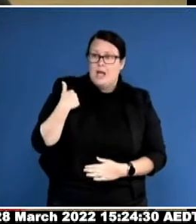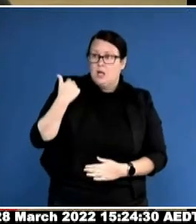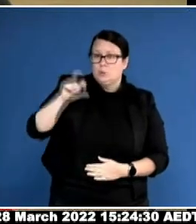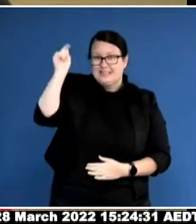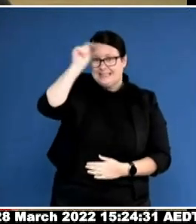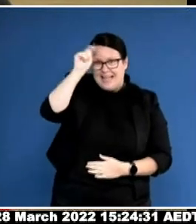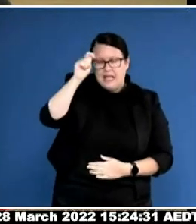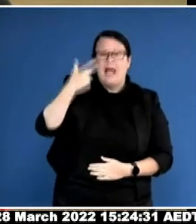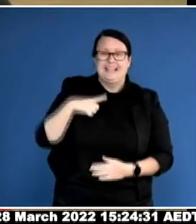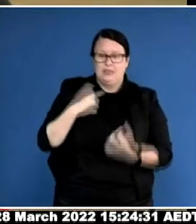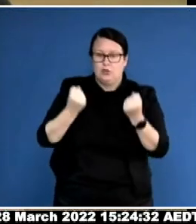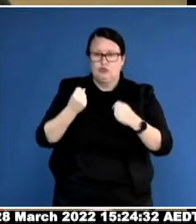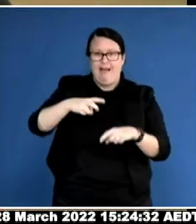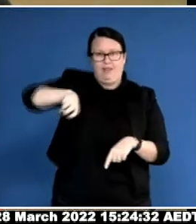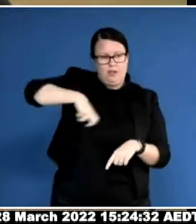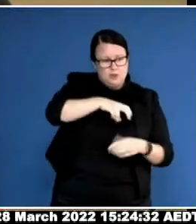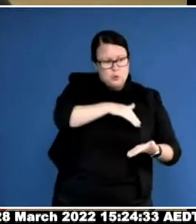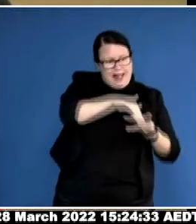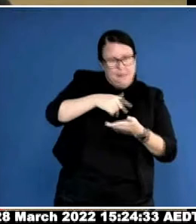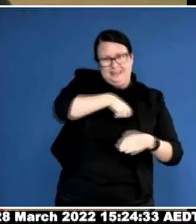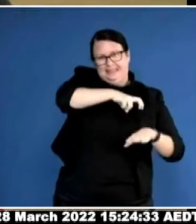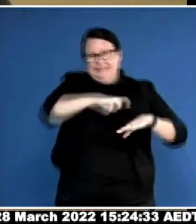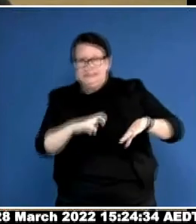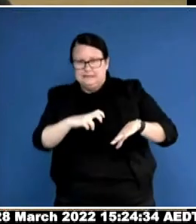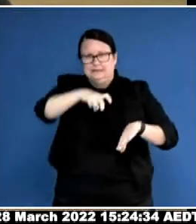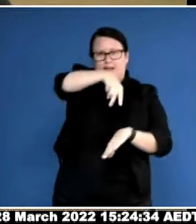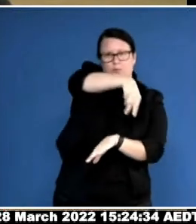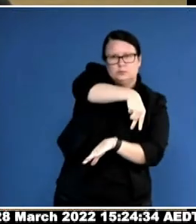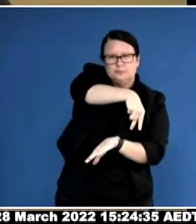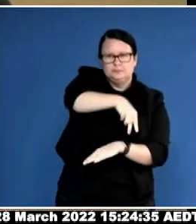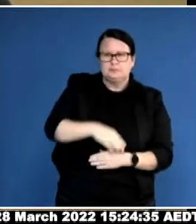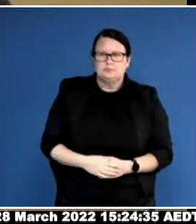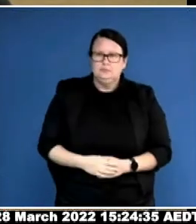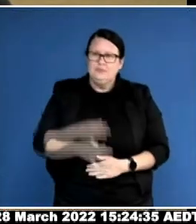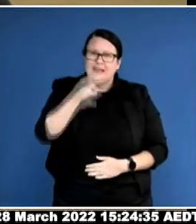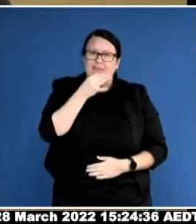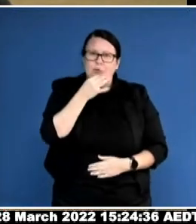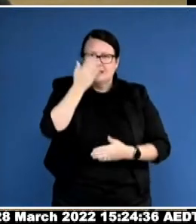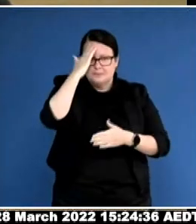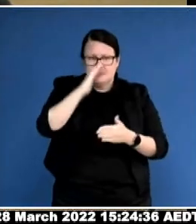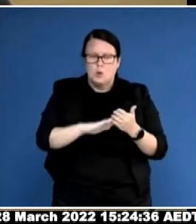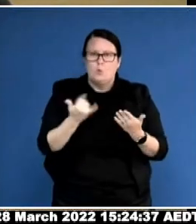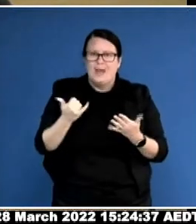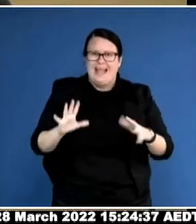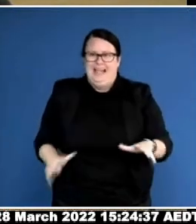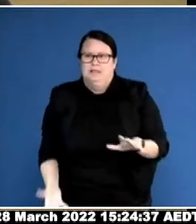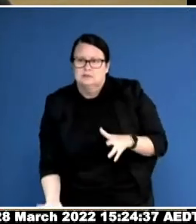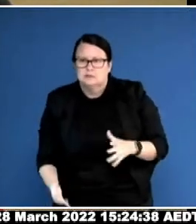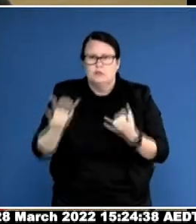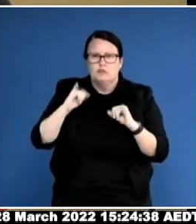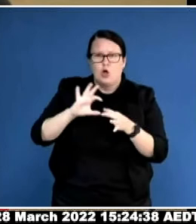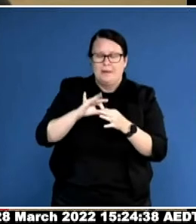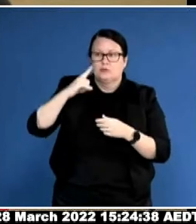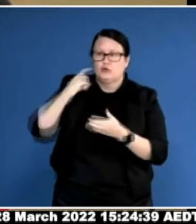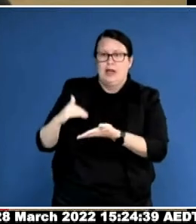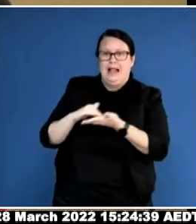need the driver to assist me to get out of the vehicles. I had quite a few experiences where their hands went into the wrong places whilst they